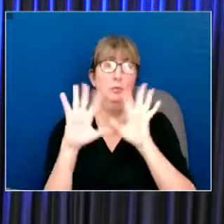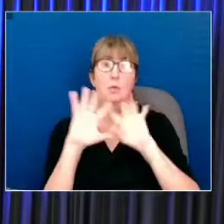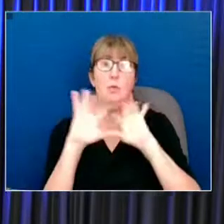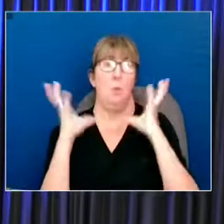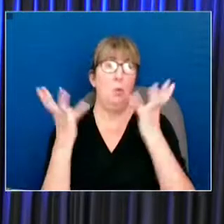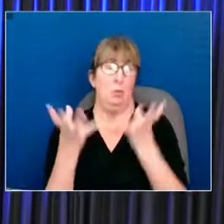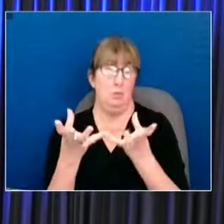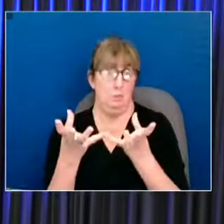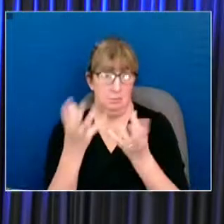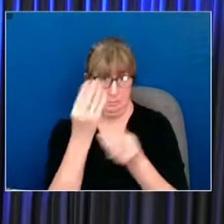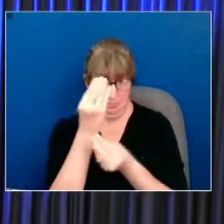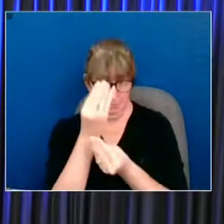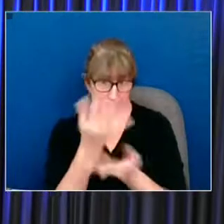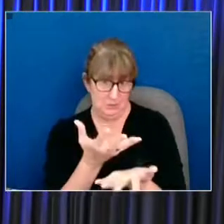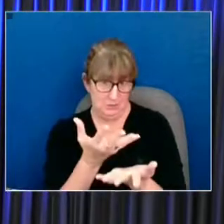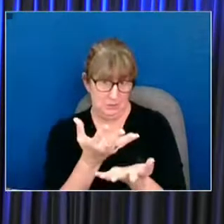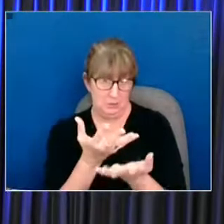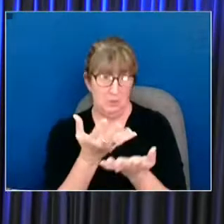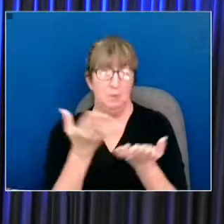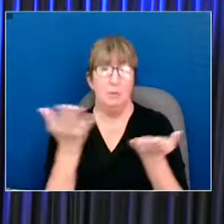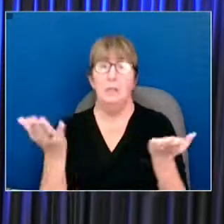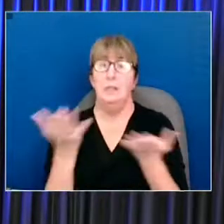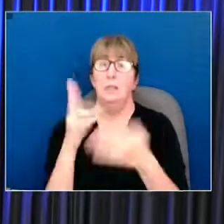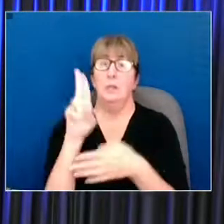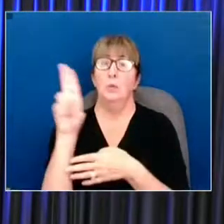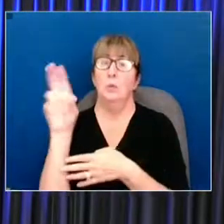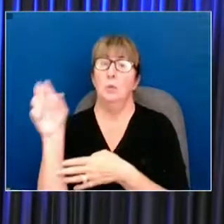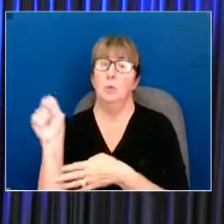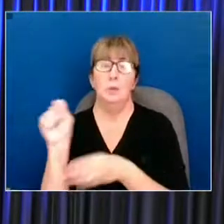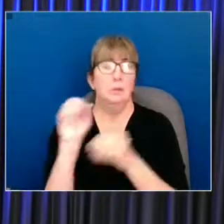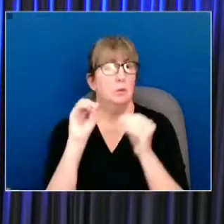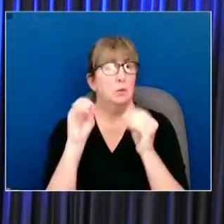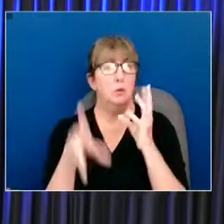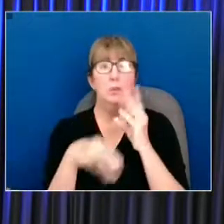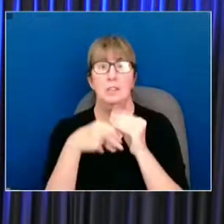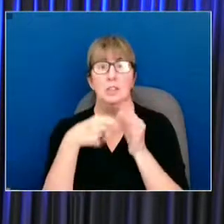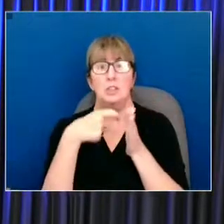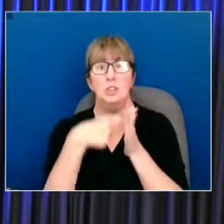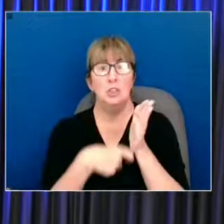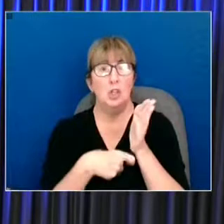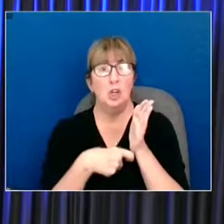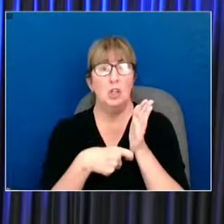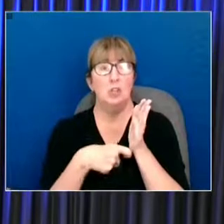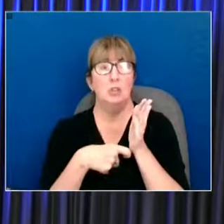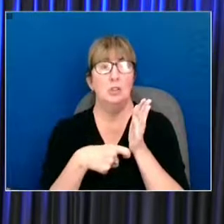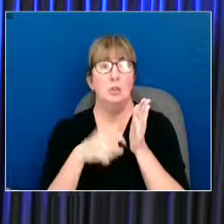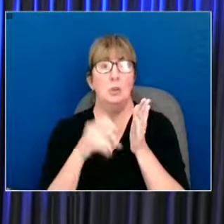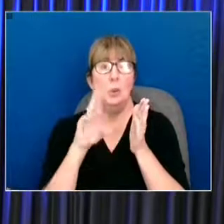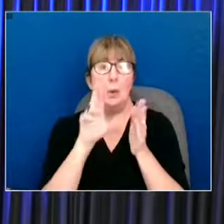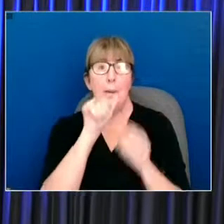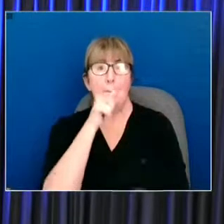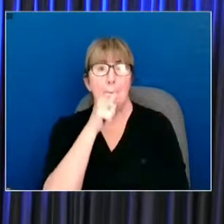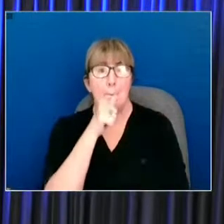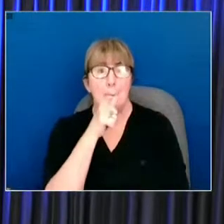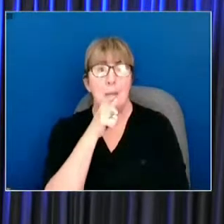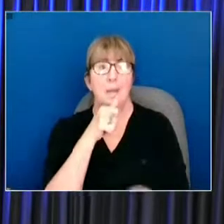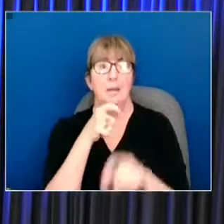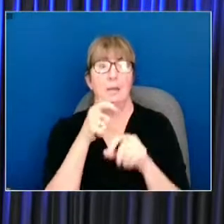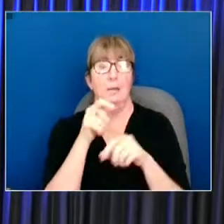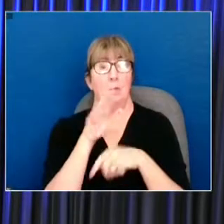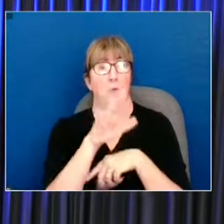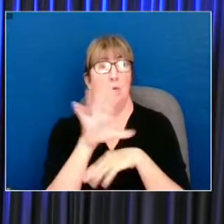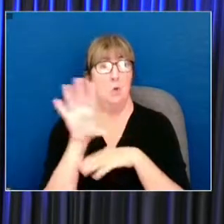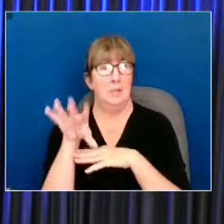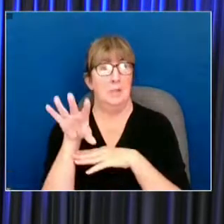I will mention, in the United States, there's no additional charge. You're paying for your signal coming from this room to